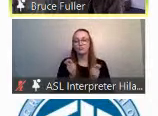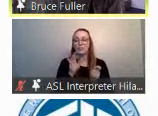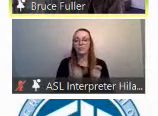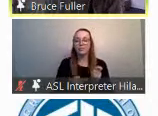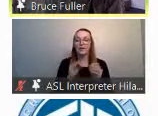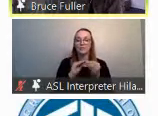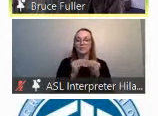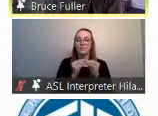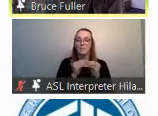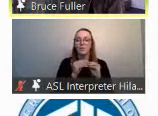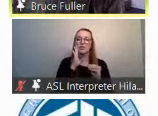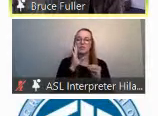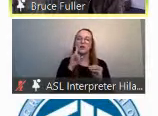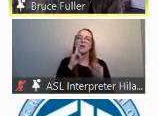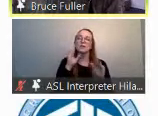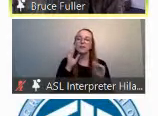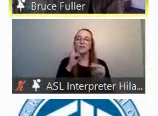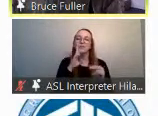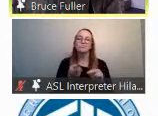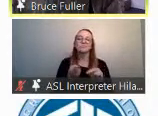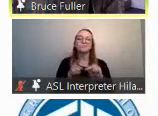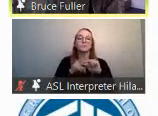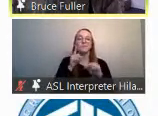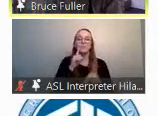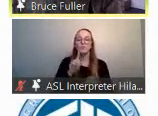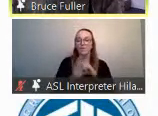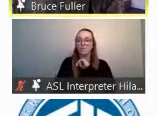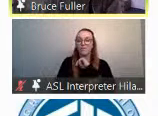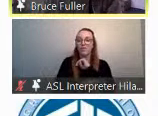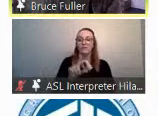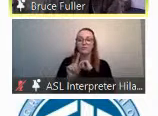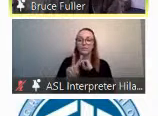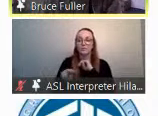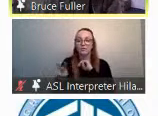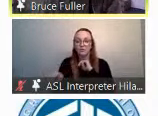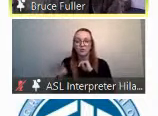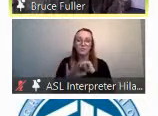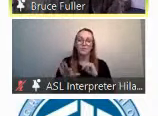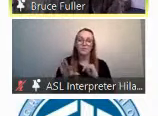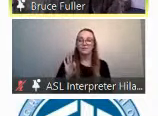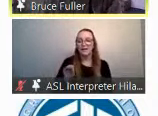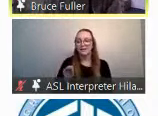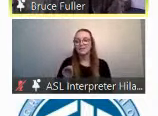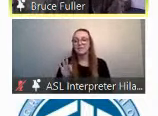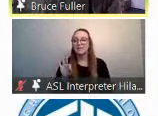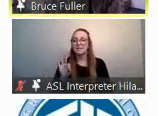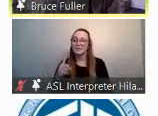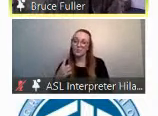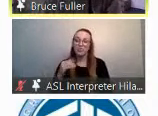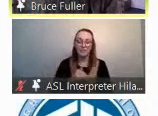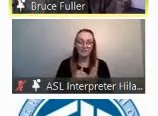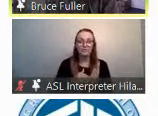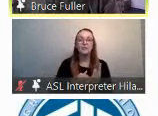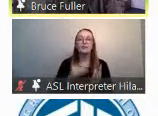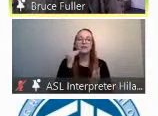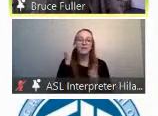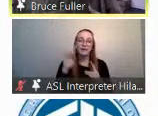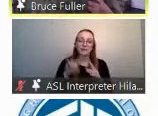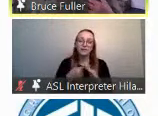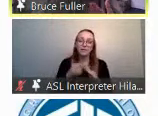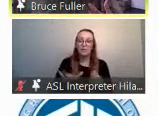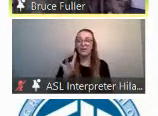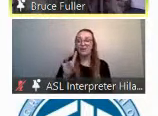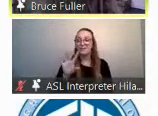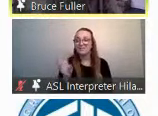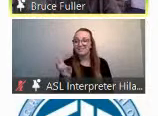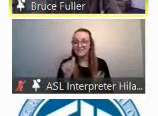of 2022, probably at around 90, 91,000. Head Start enrolled about 86,000. And then what we're calling the